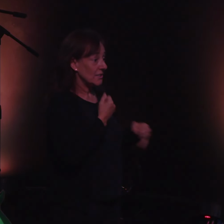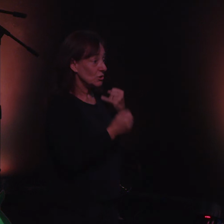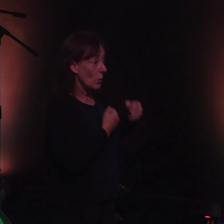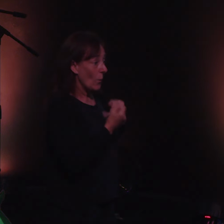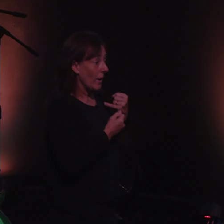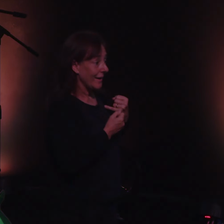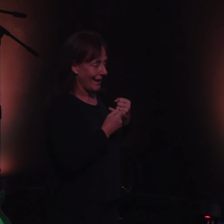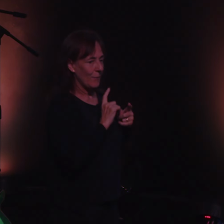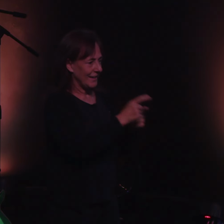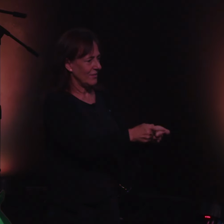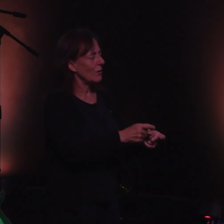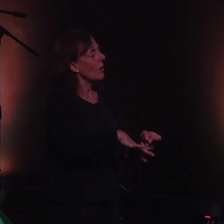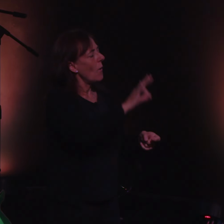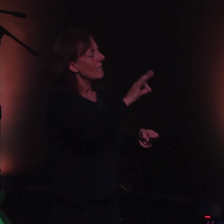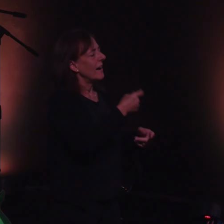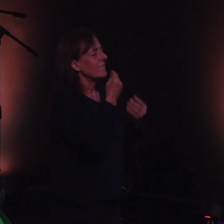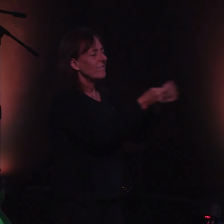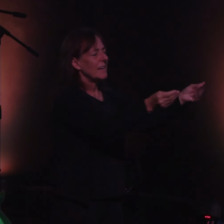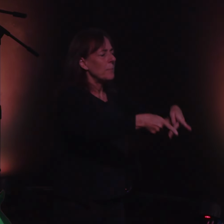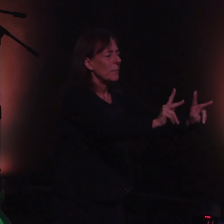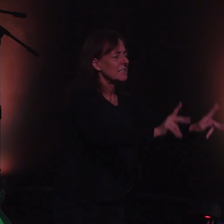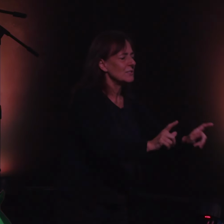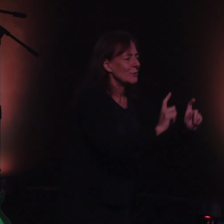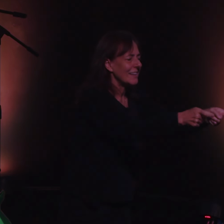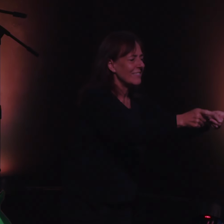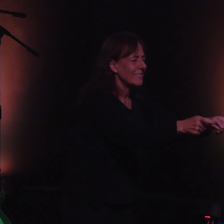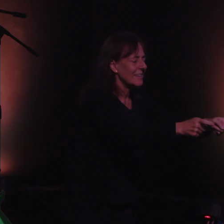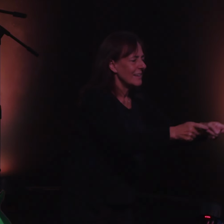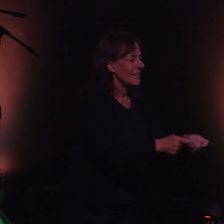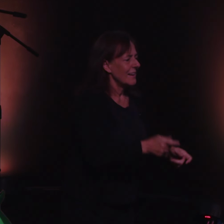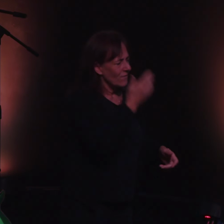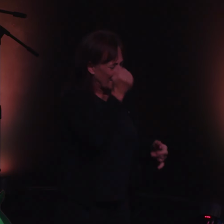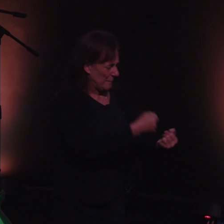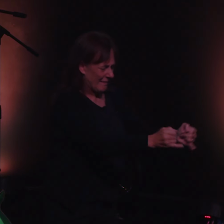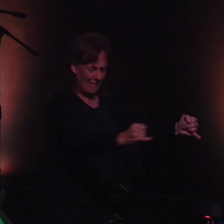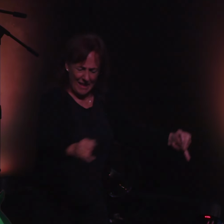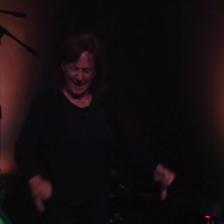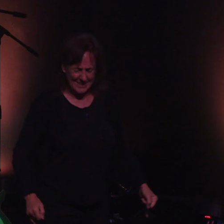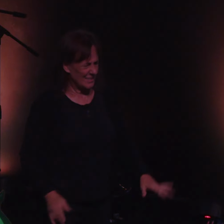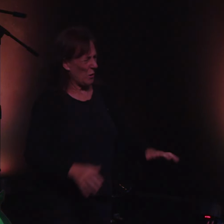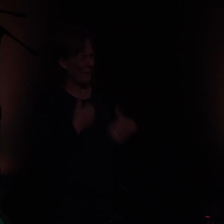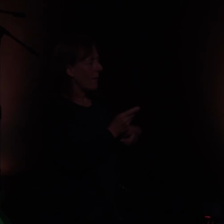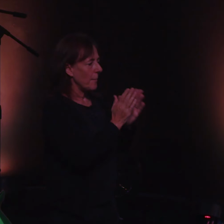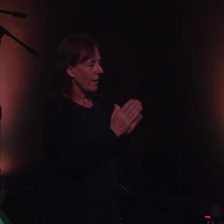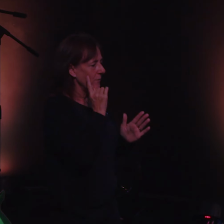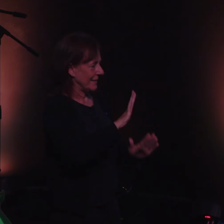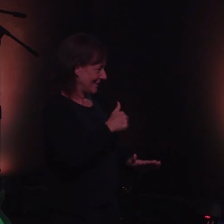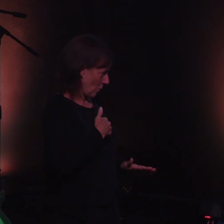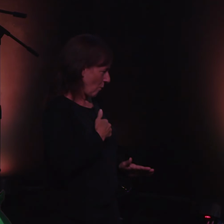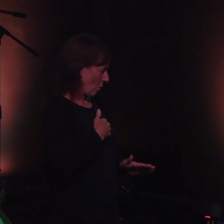that. Go love people. Permission to care. Forget about all these lines. Forget about... Stop being angry.